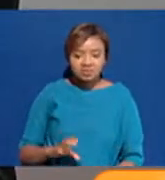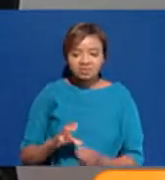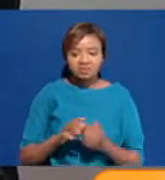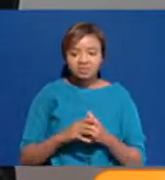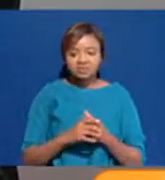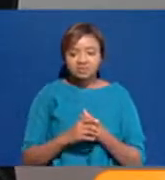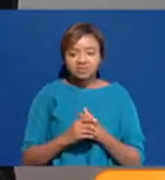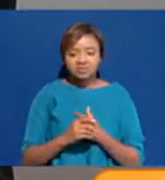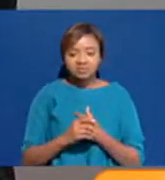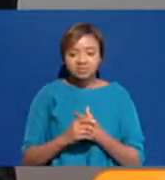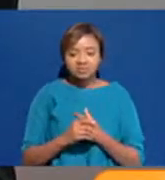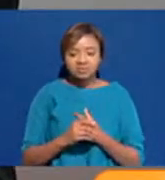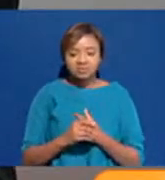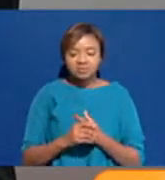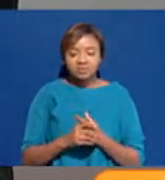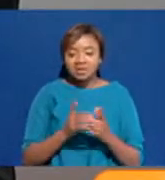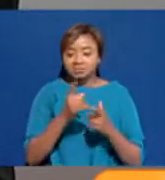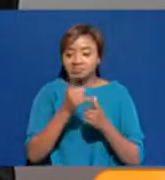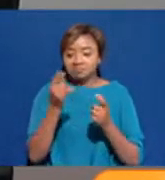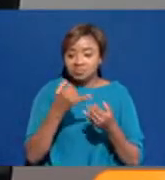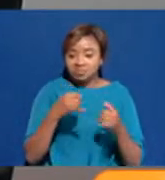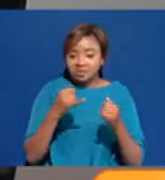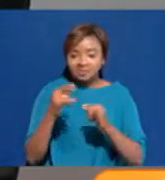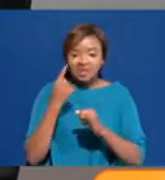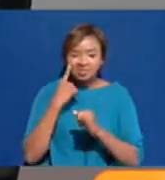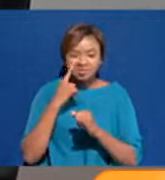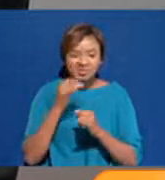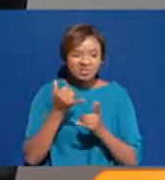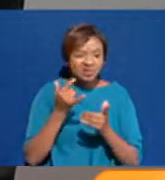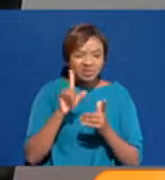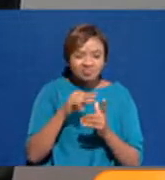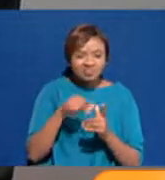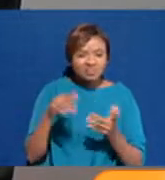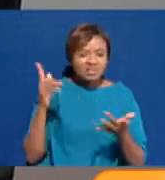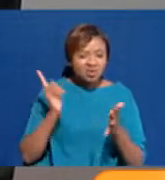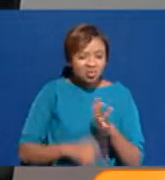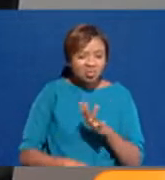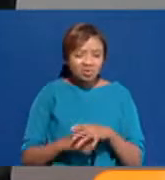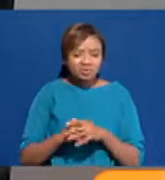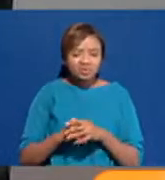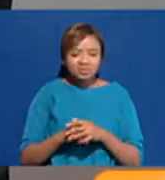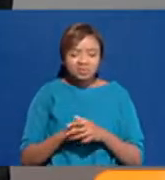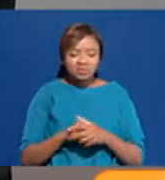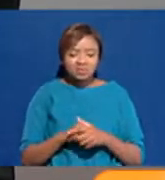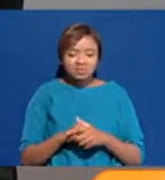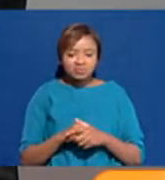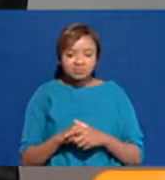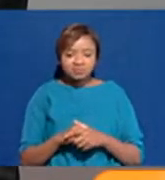which try to look for what's wrong and avoid this spontaneous,